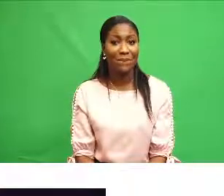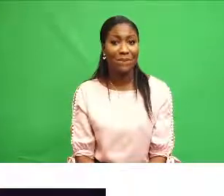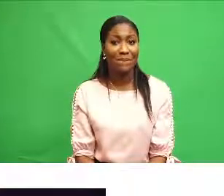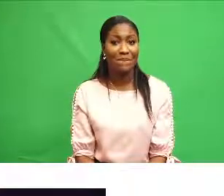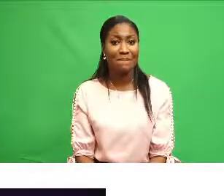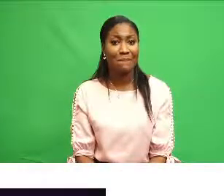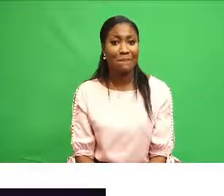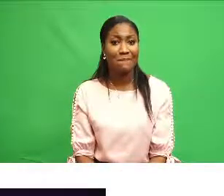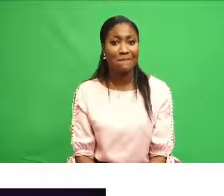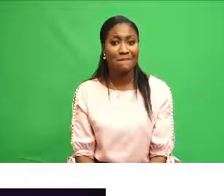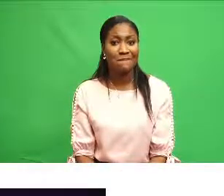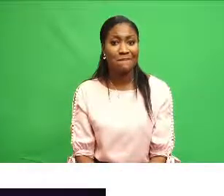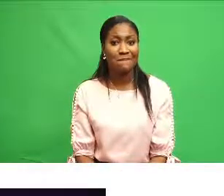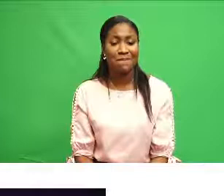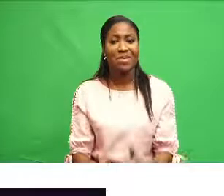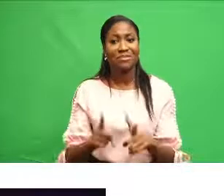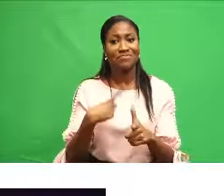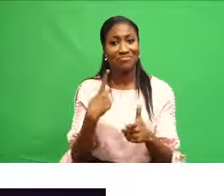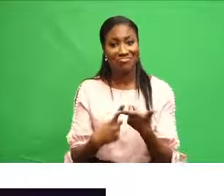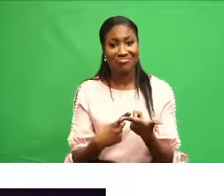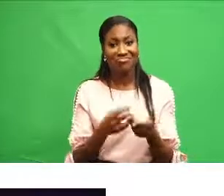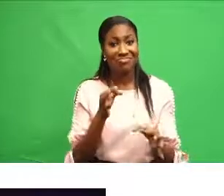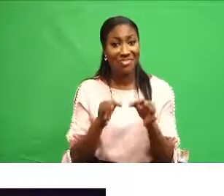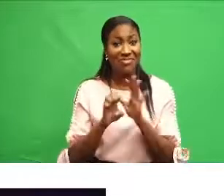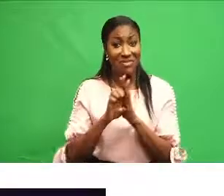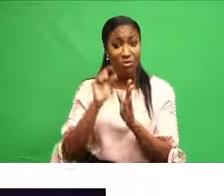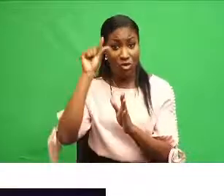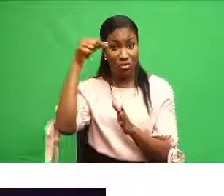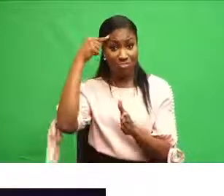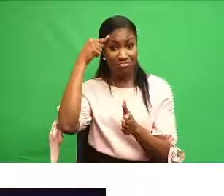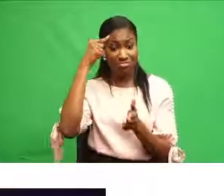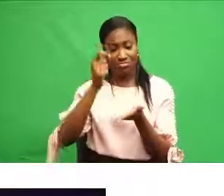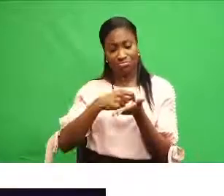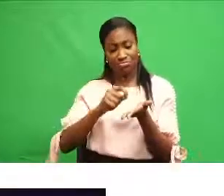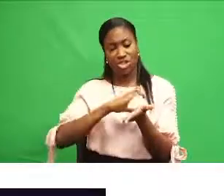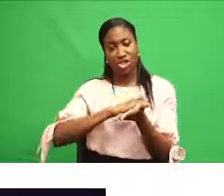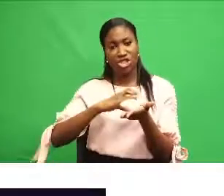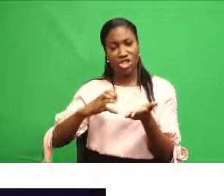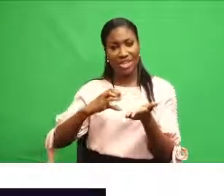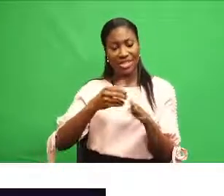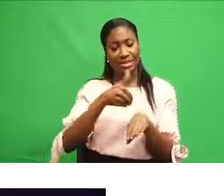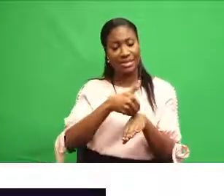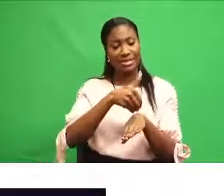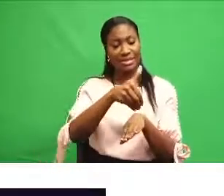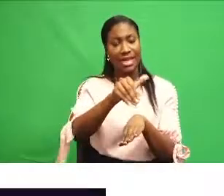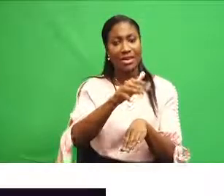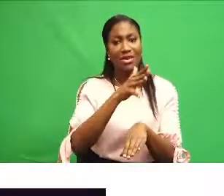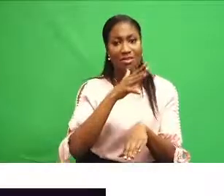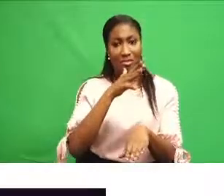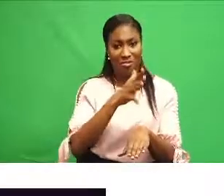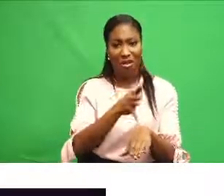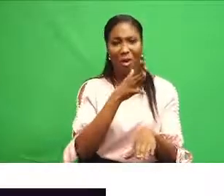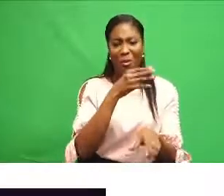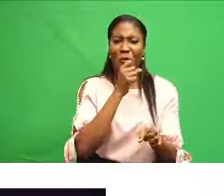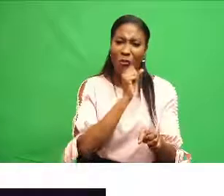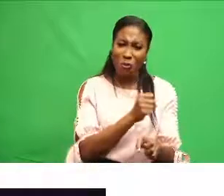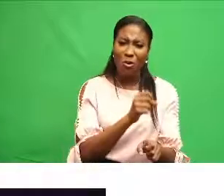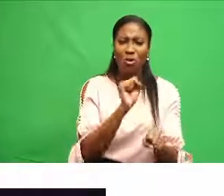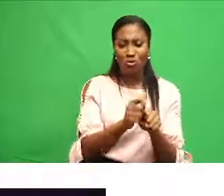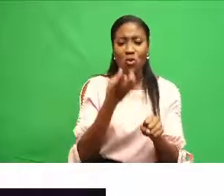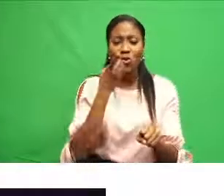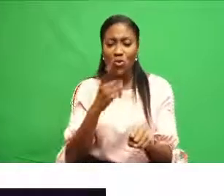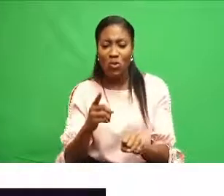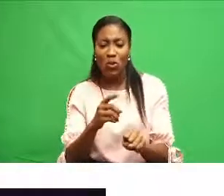in a case where that grant is coming via check and she's managing those funds. But those funds are being managed not